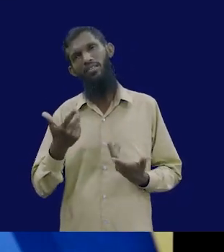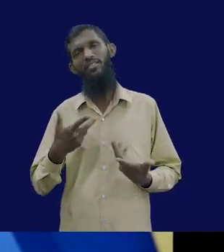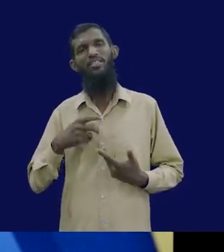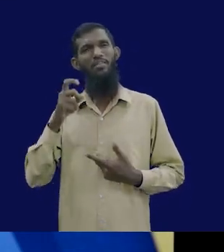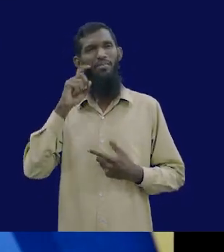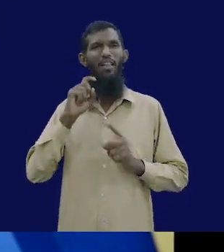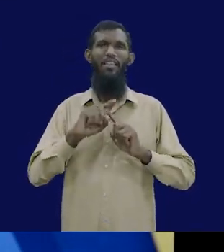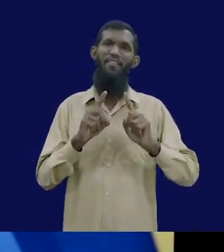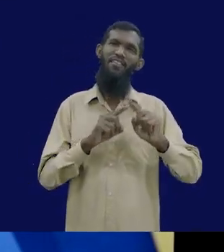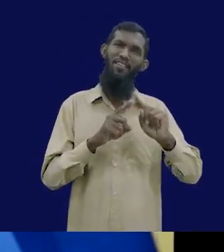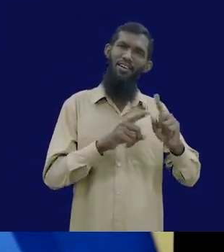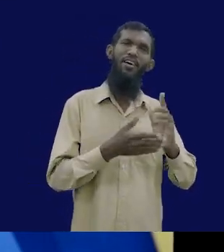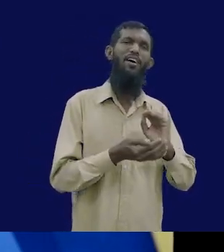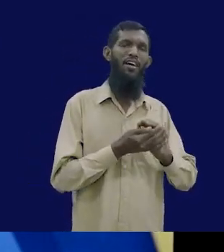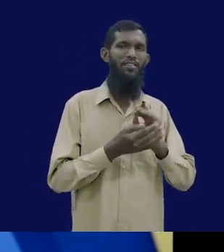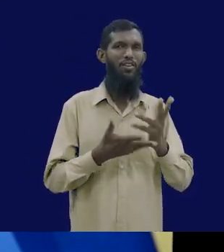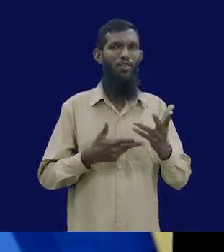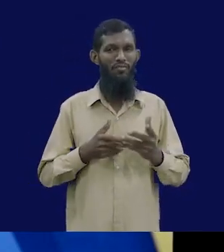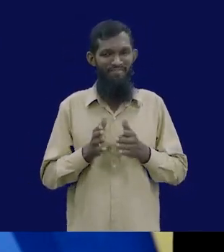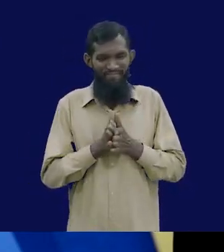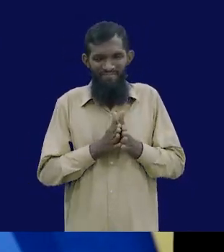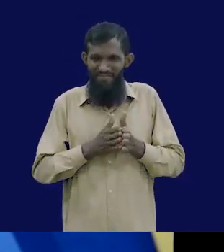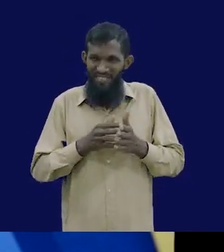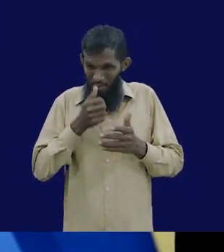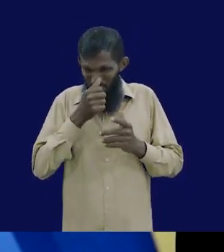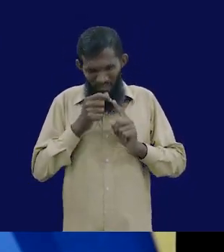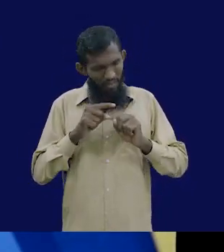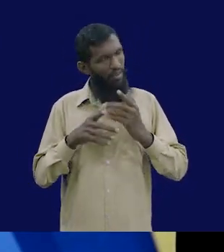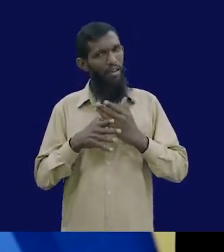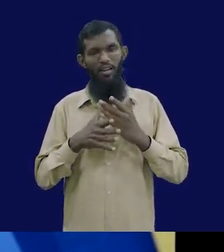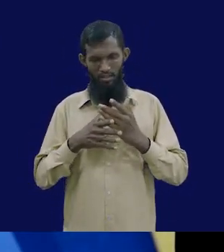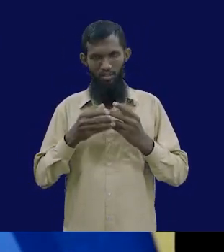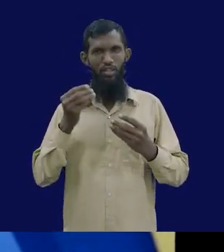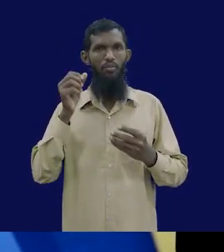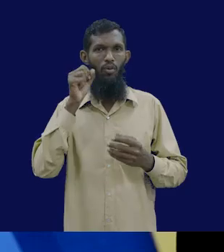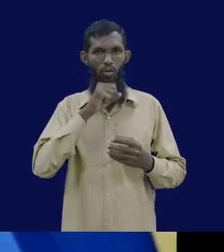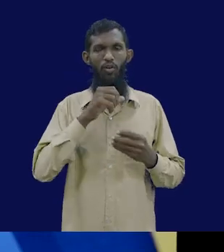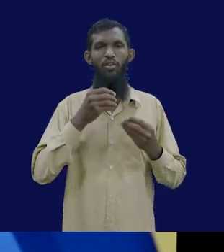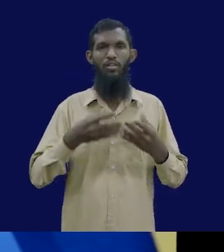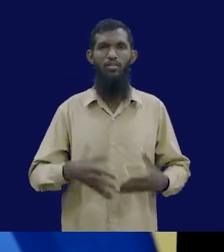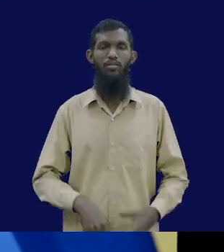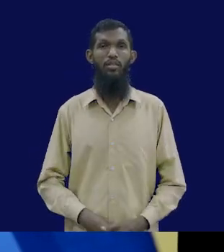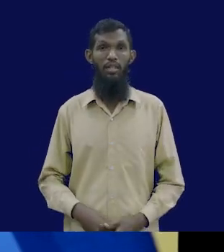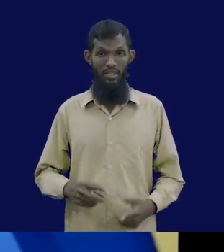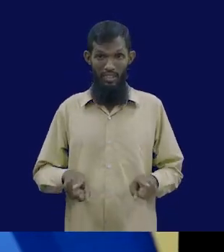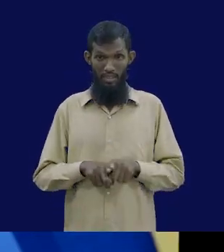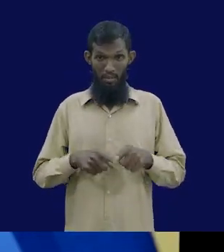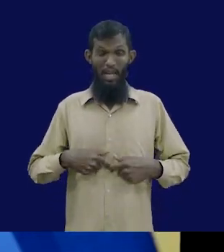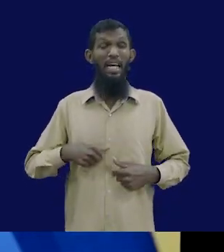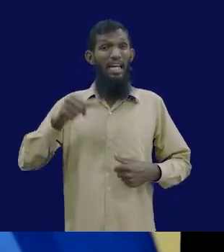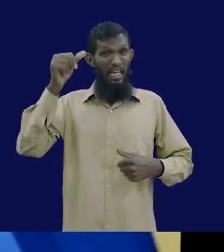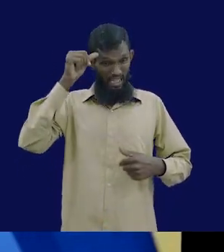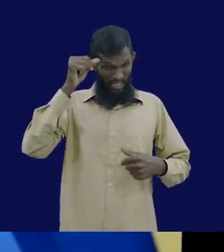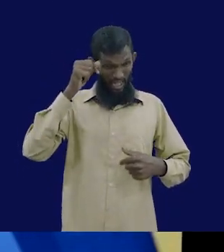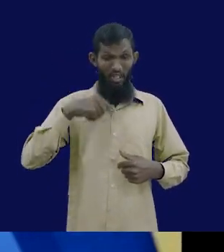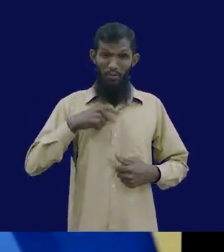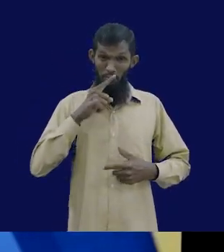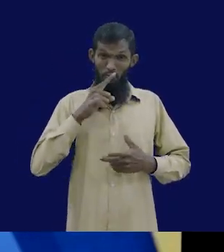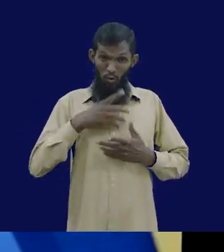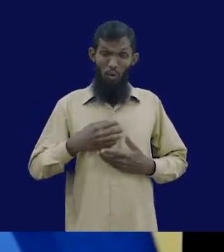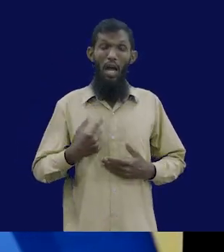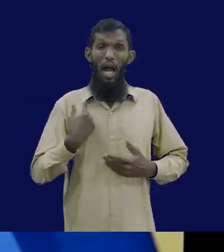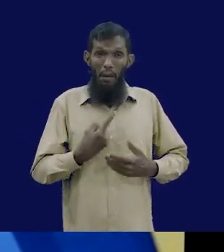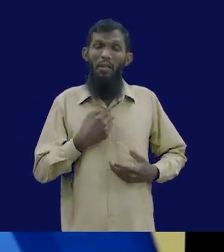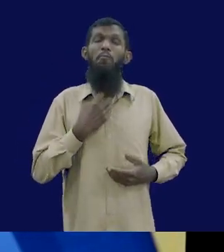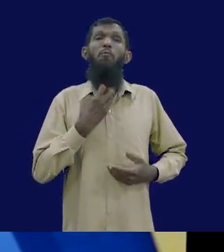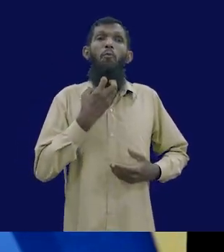other sexual pleasures, and also vomiting intentionally